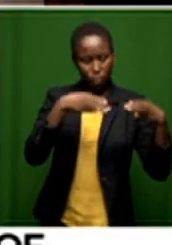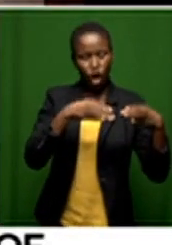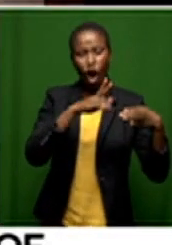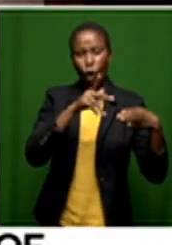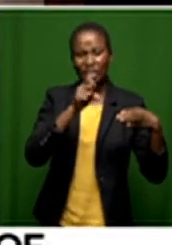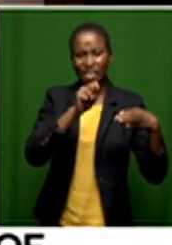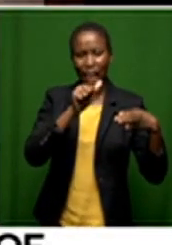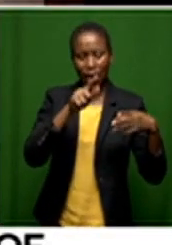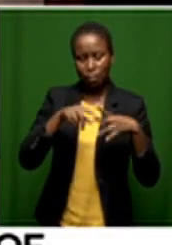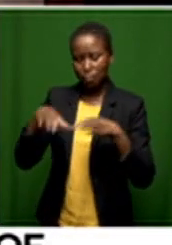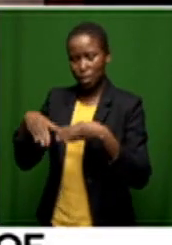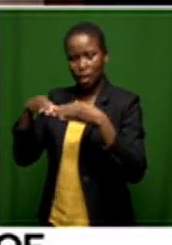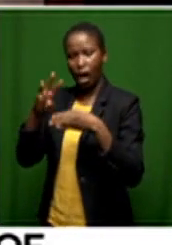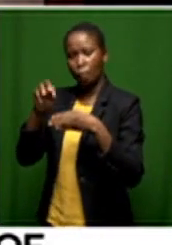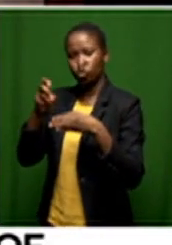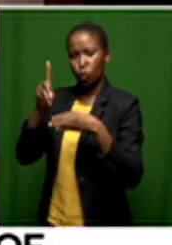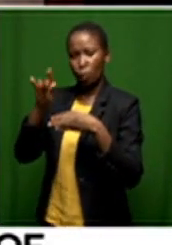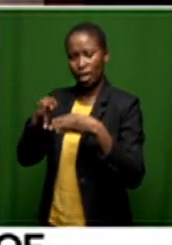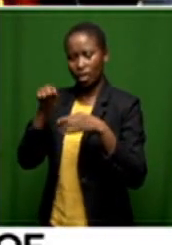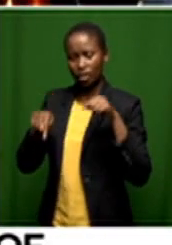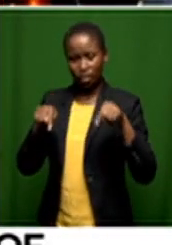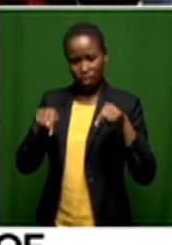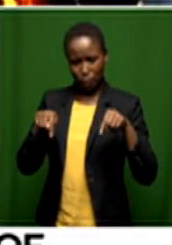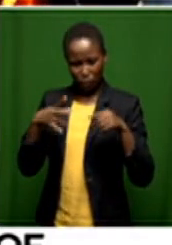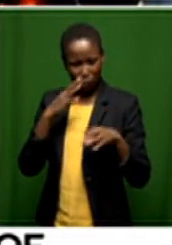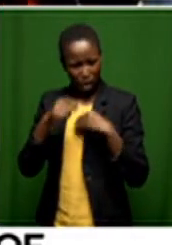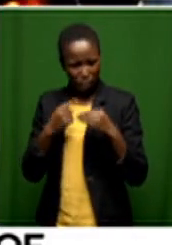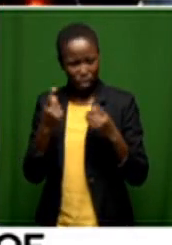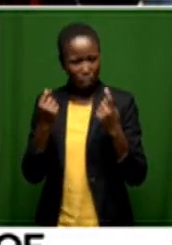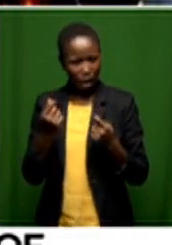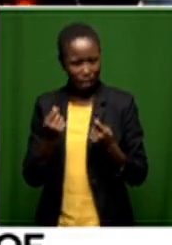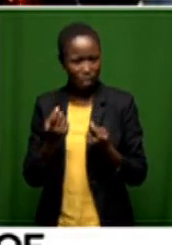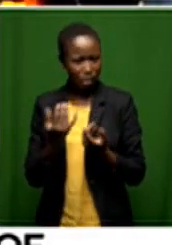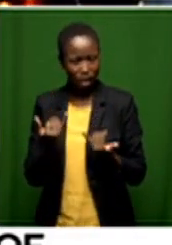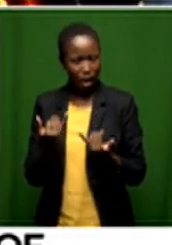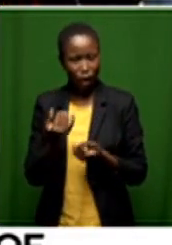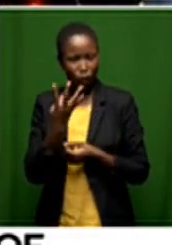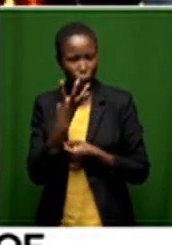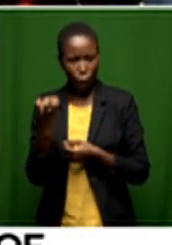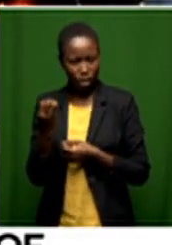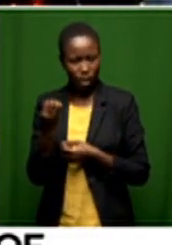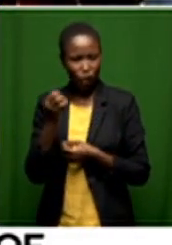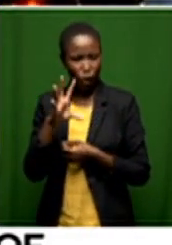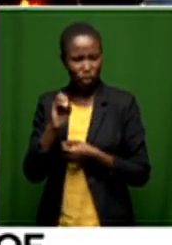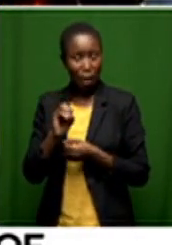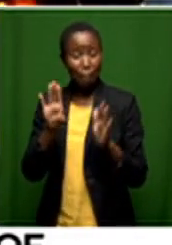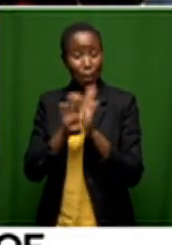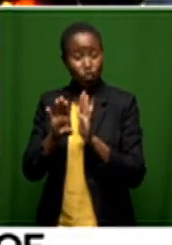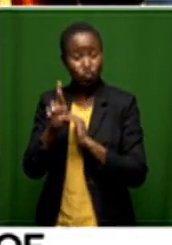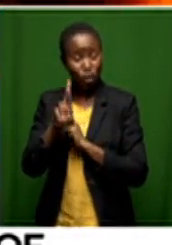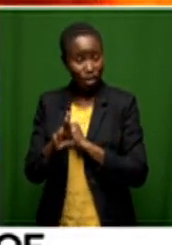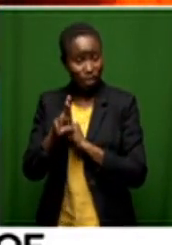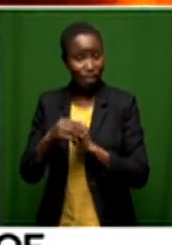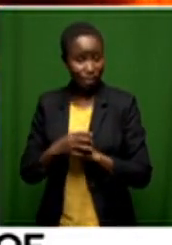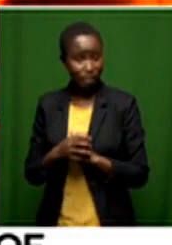Madupi, and if you look at the amount of money that's been spent, I mean, we're talking approximately 450 billion rand, and